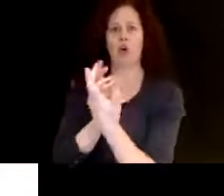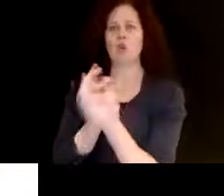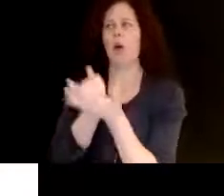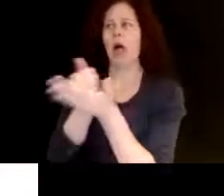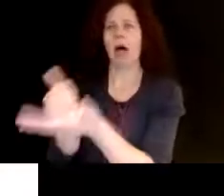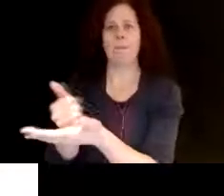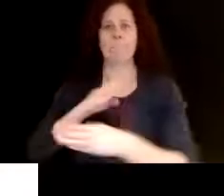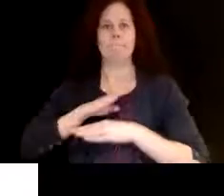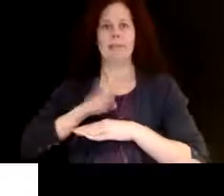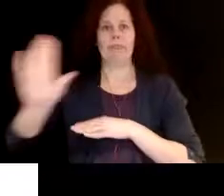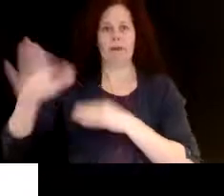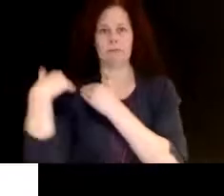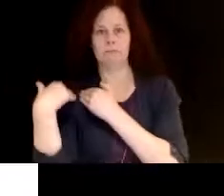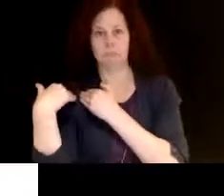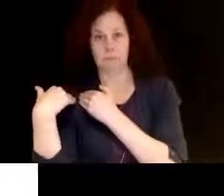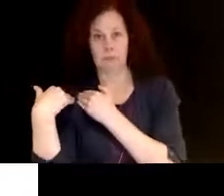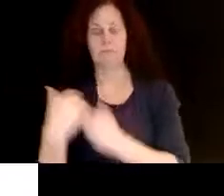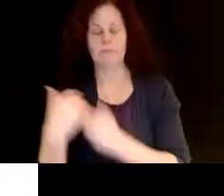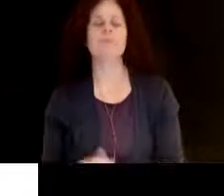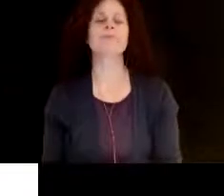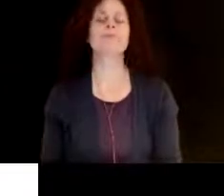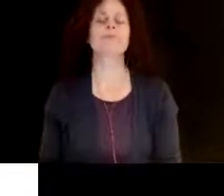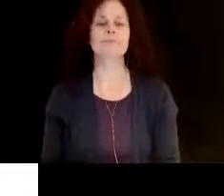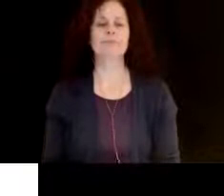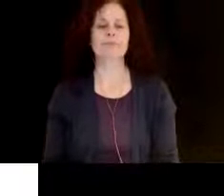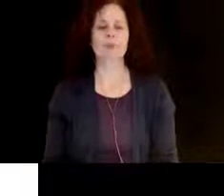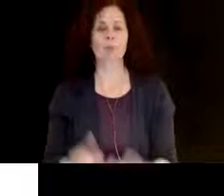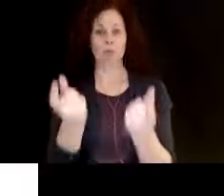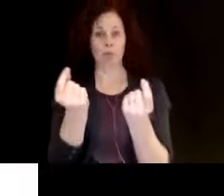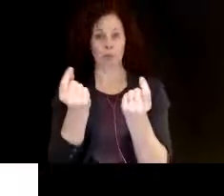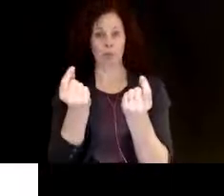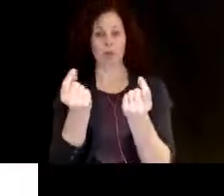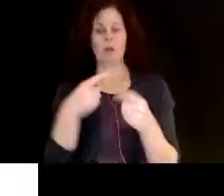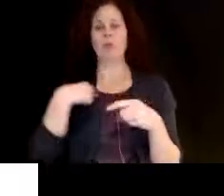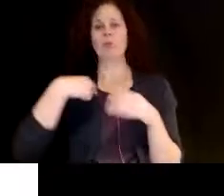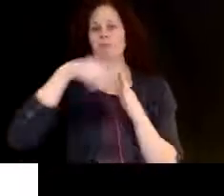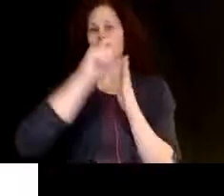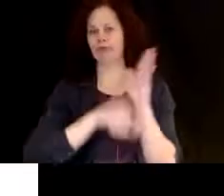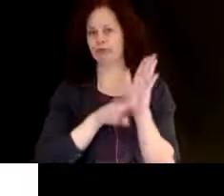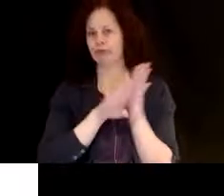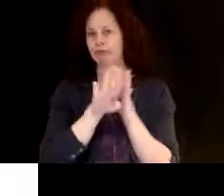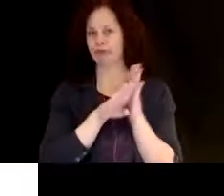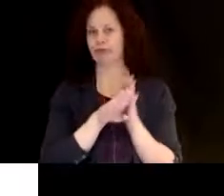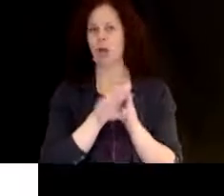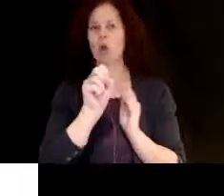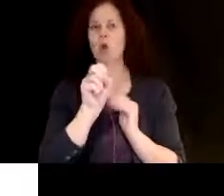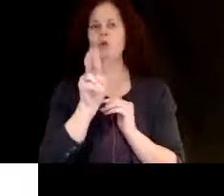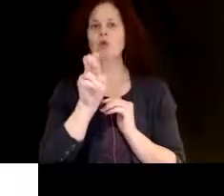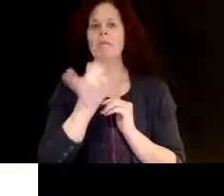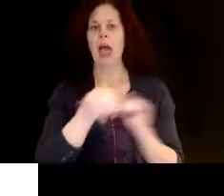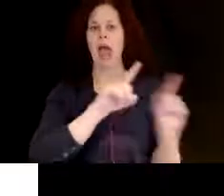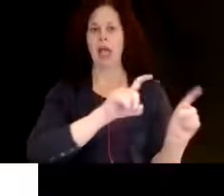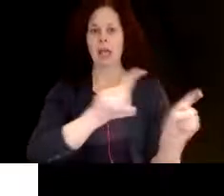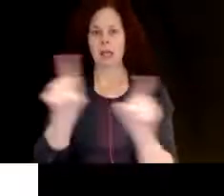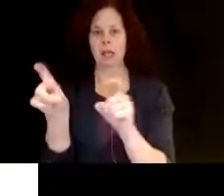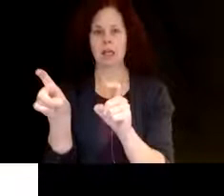So what we did was we fielded a survey with the help of our state affiliates to representatives